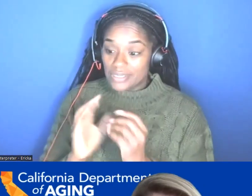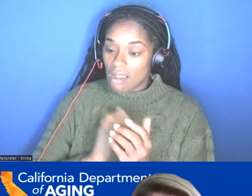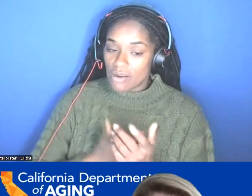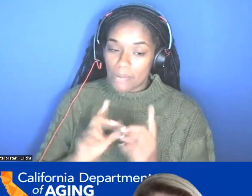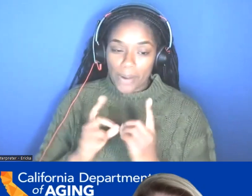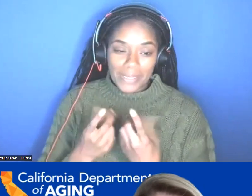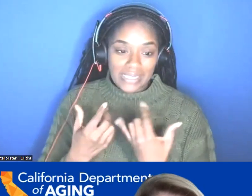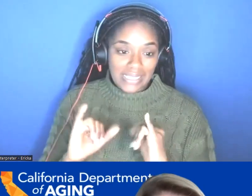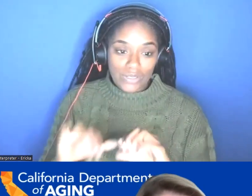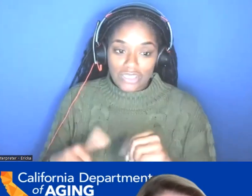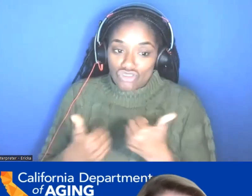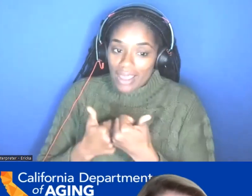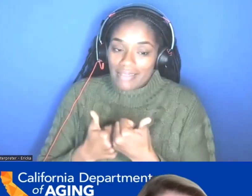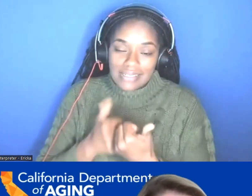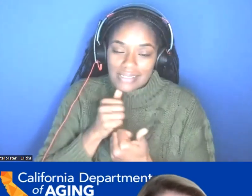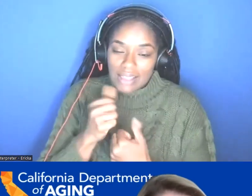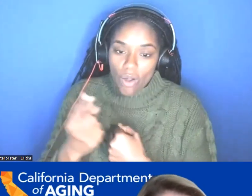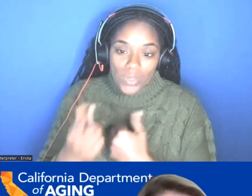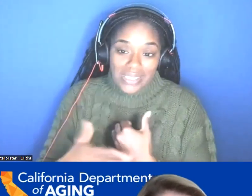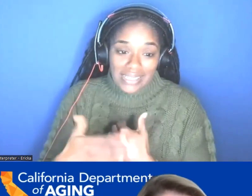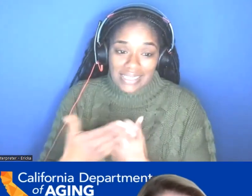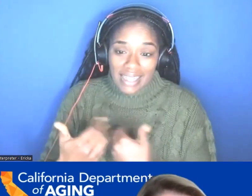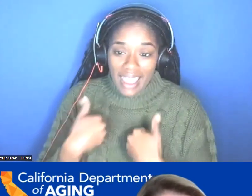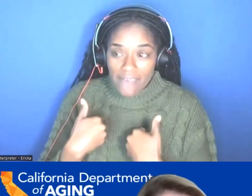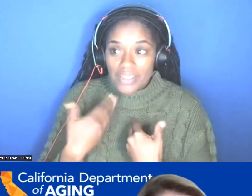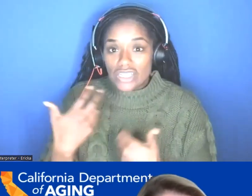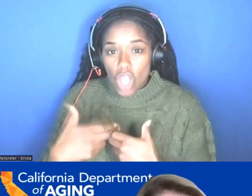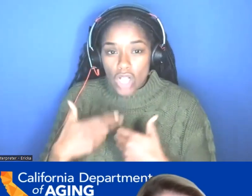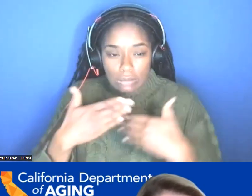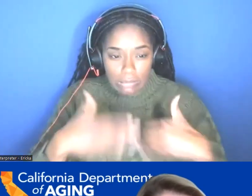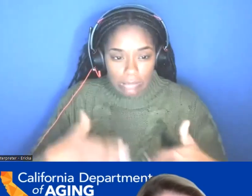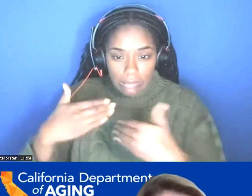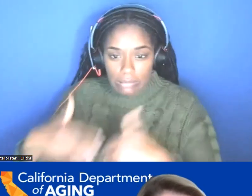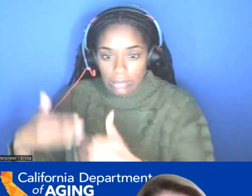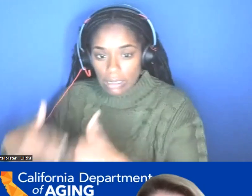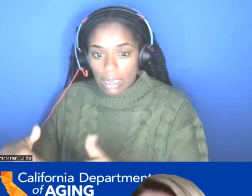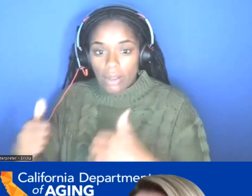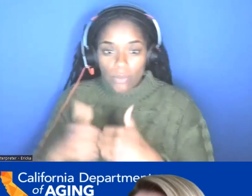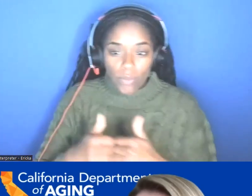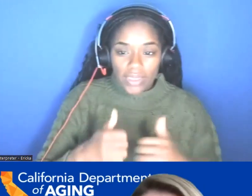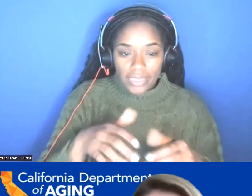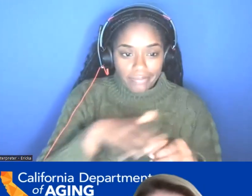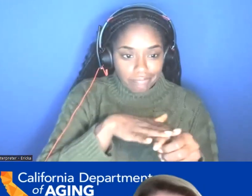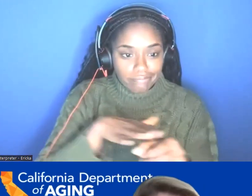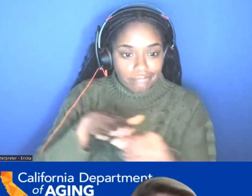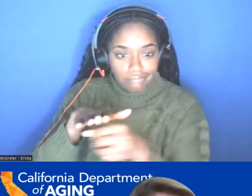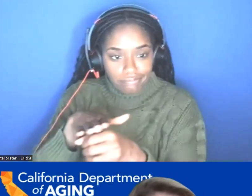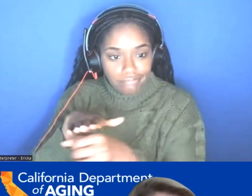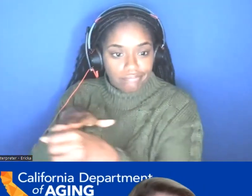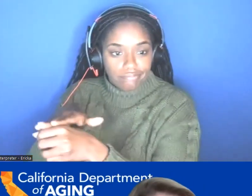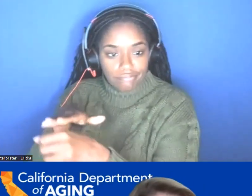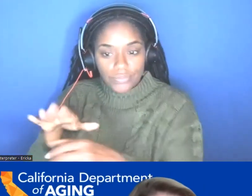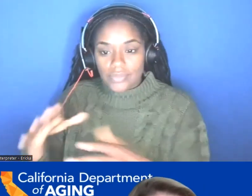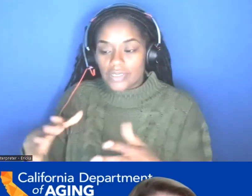not always easy to produce, and sometimes it's hard to break it down by geography. And if you look, for